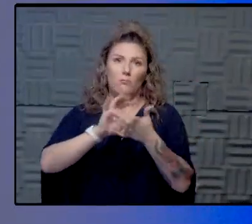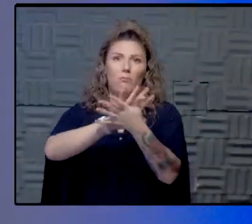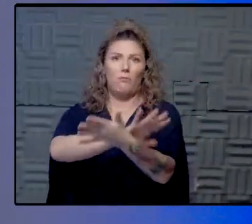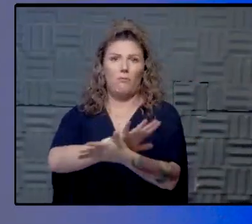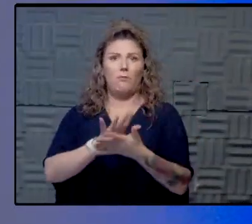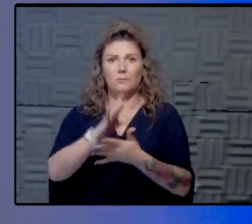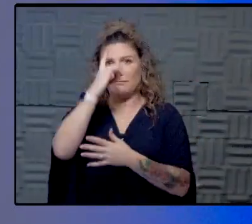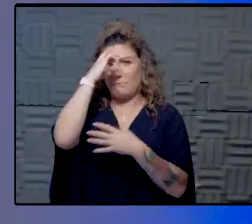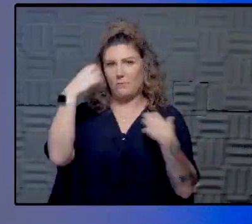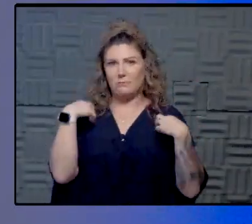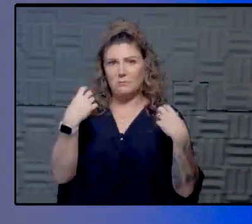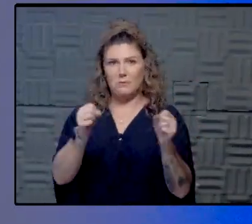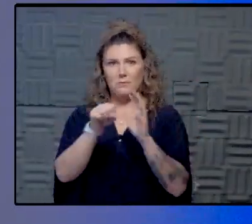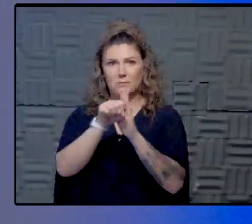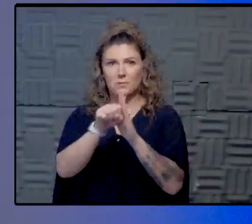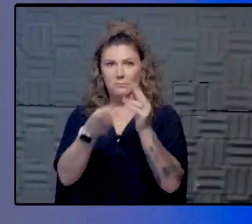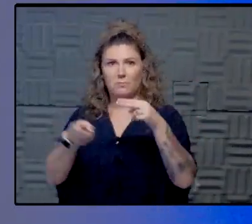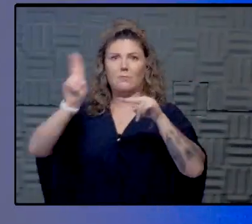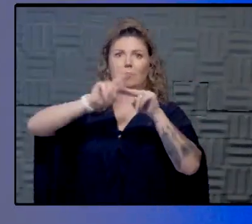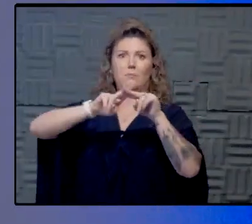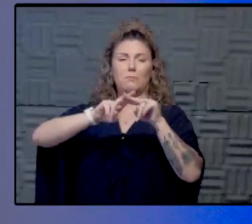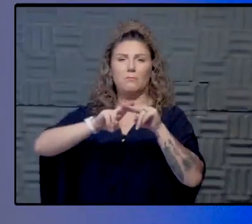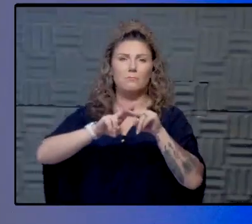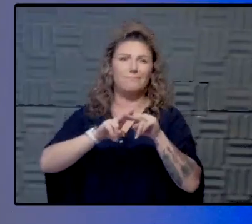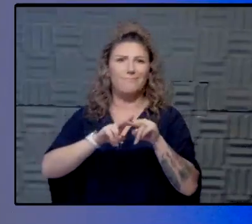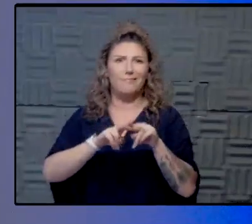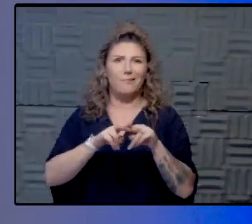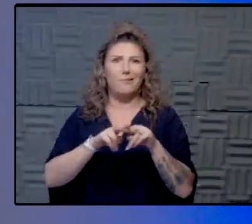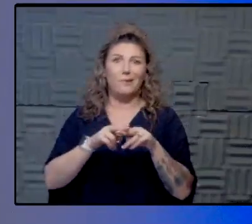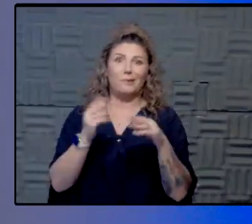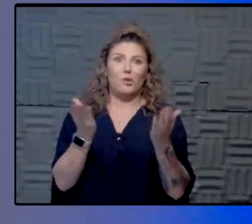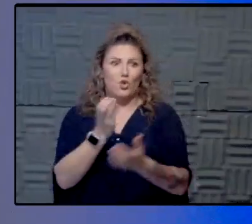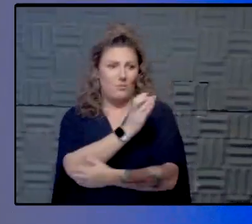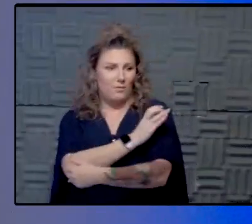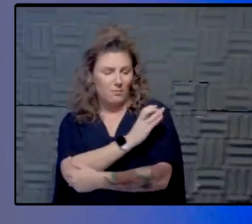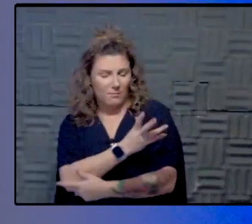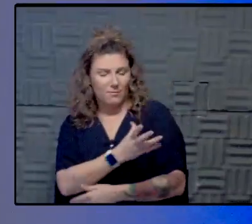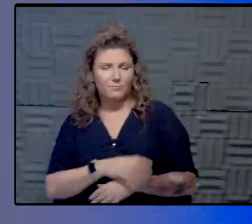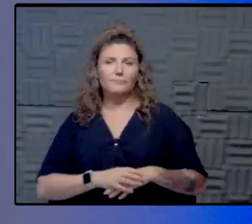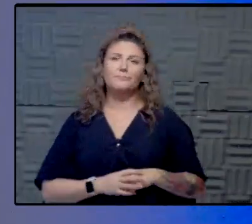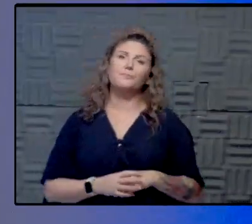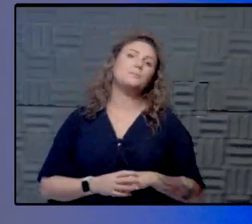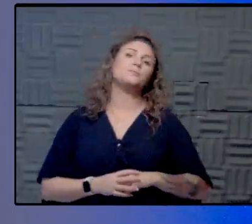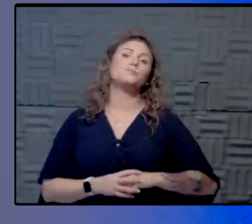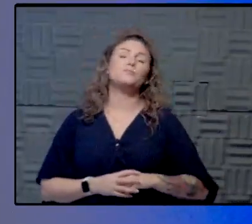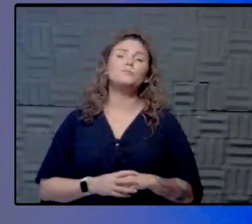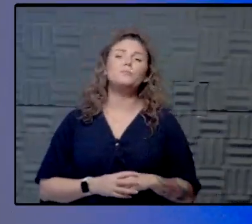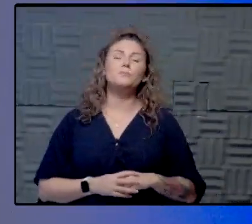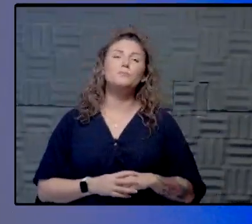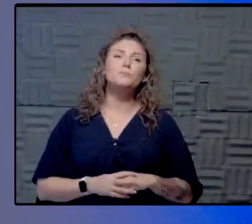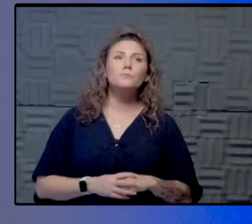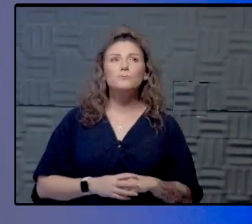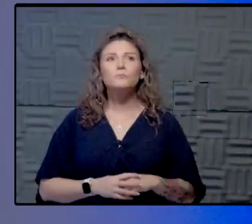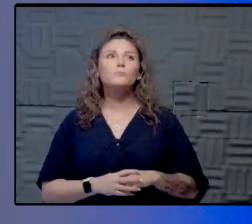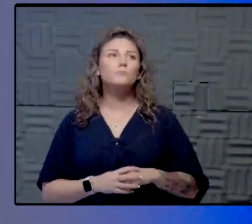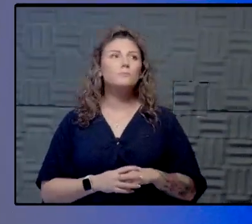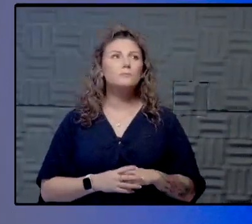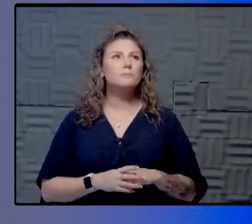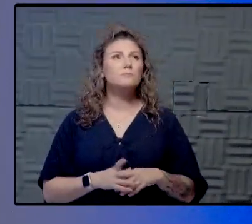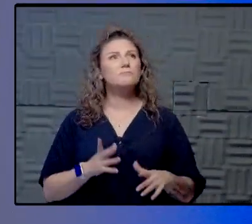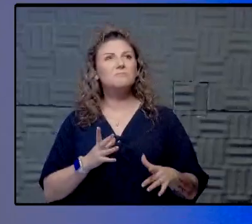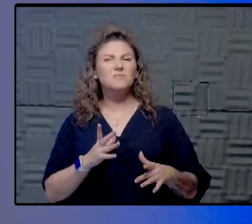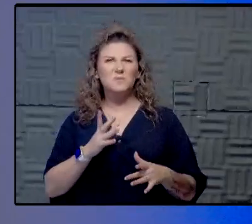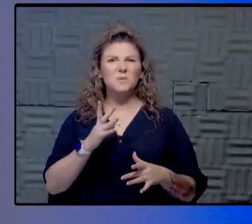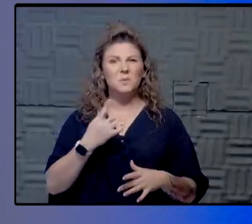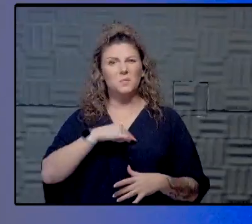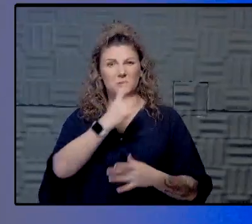the mental health symptoms that we're seeing in clinics. And so we're interested in what that's going to